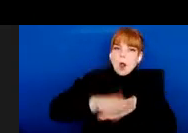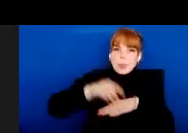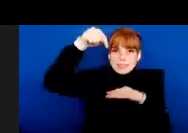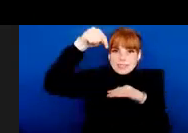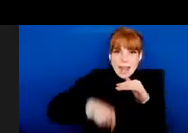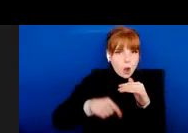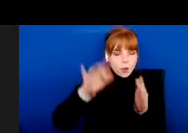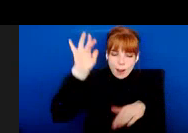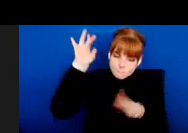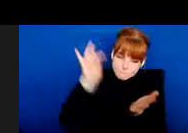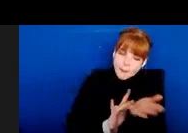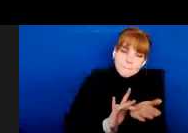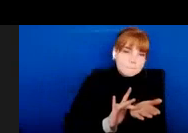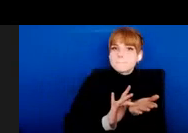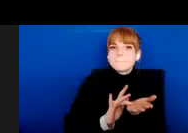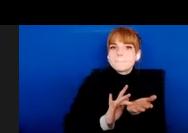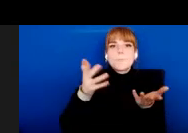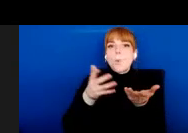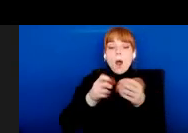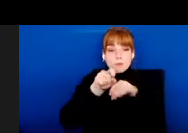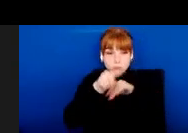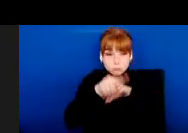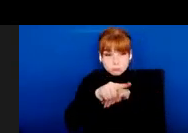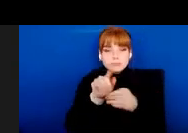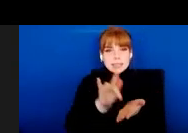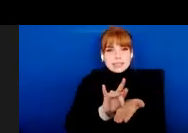up that's going to cause that thing to happen.